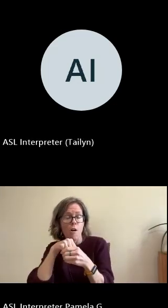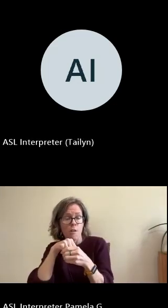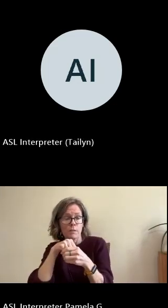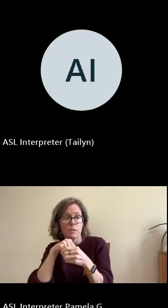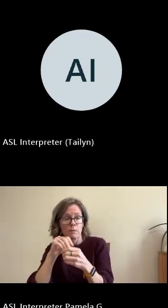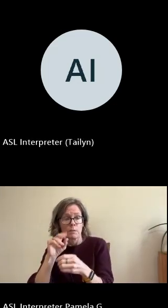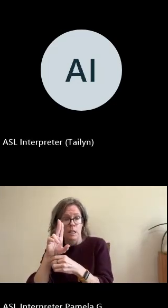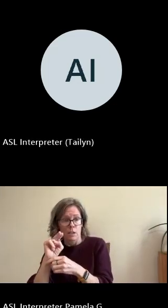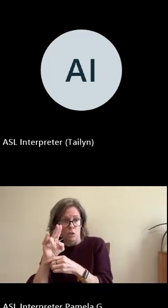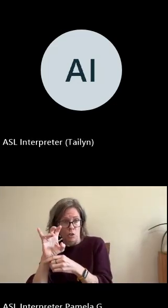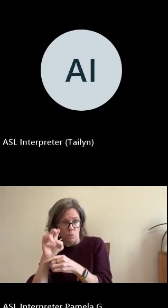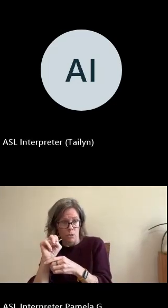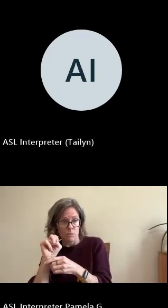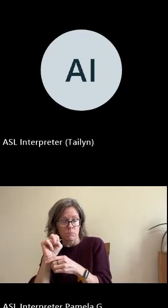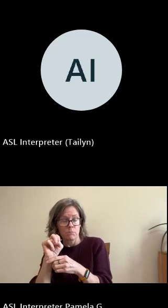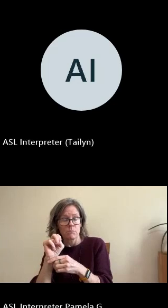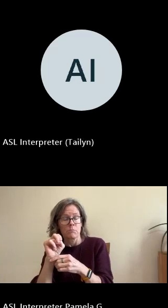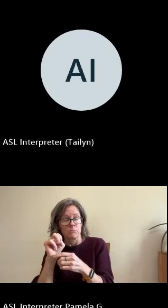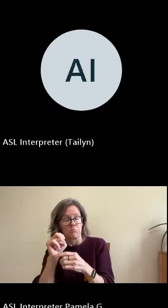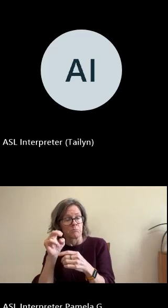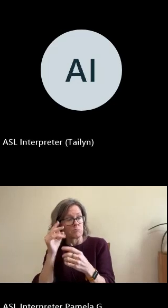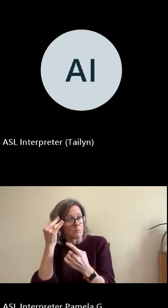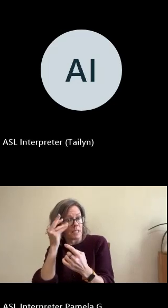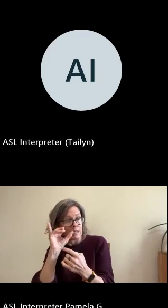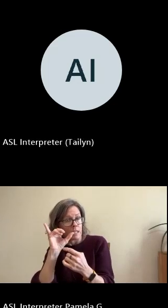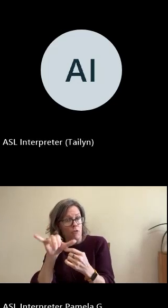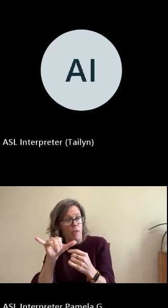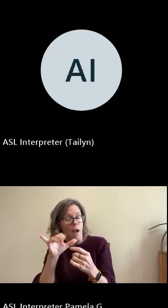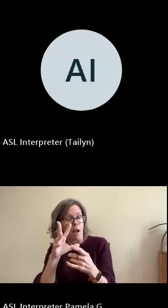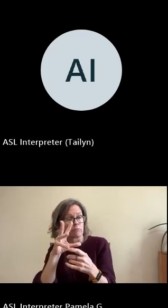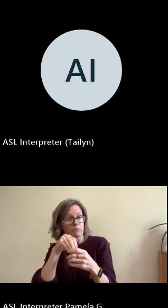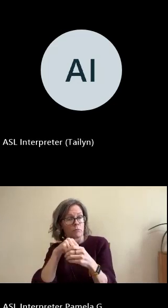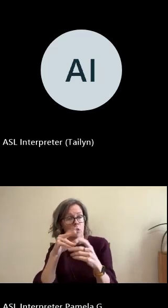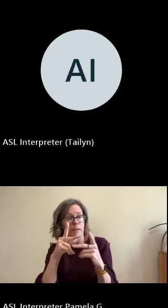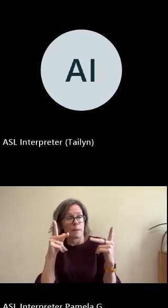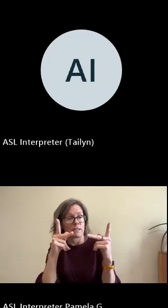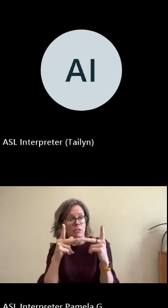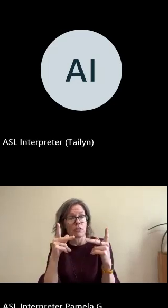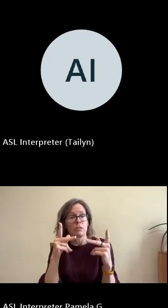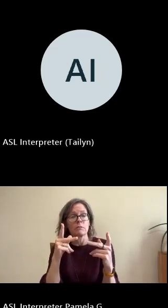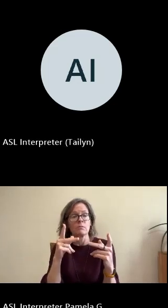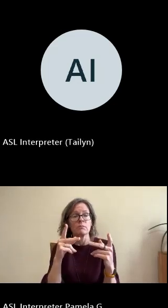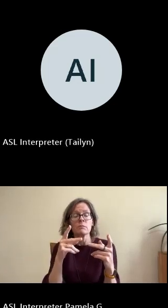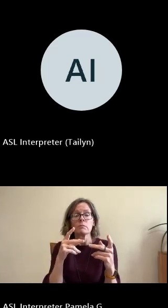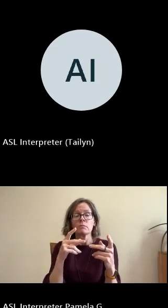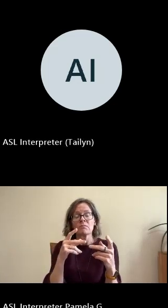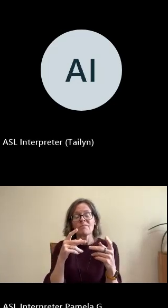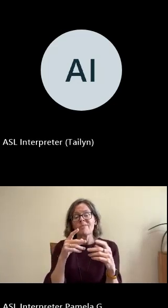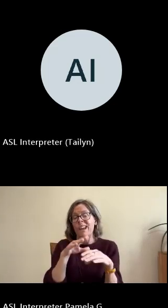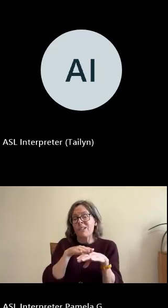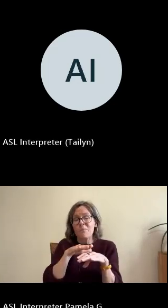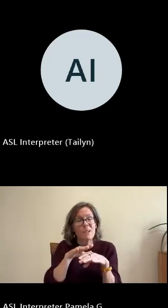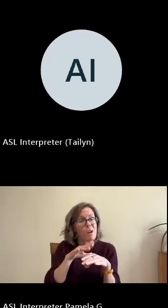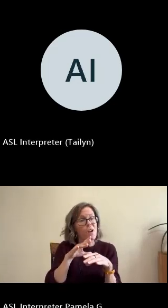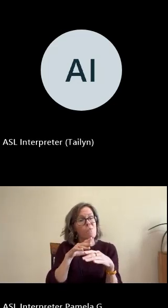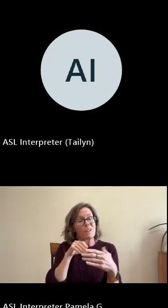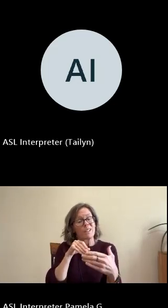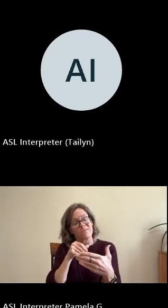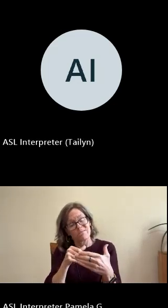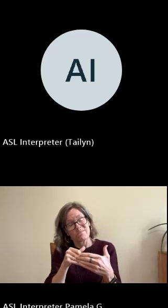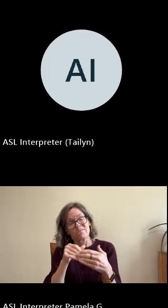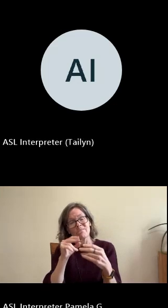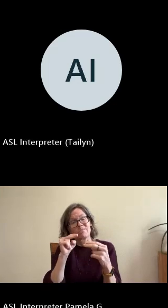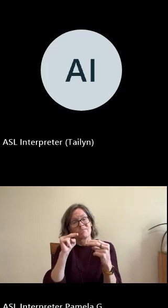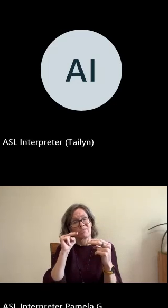union and having a say, definitely consider that, and at least engage with your delegates when it comes time, we're getting close, to have